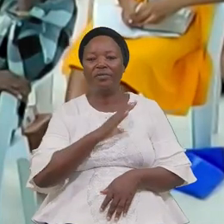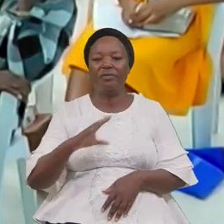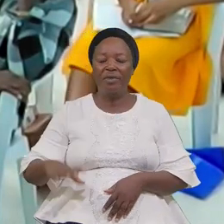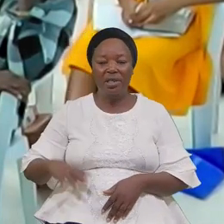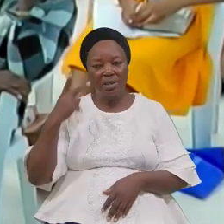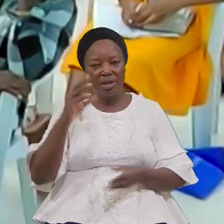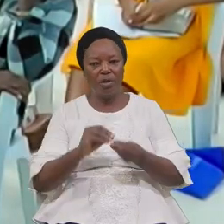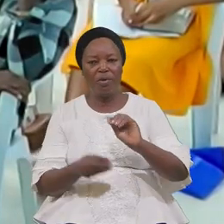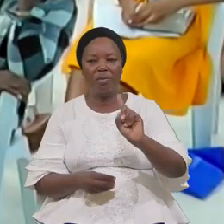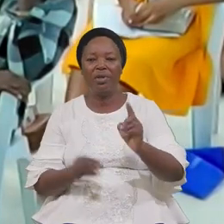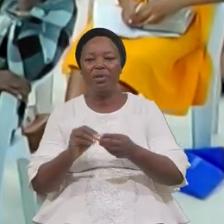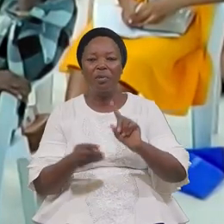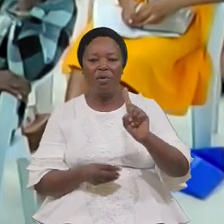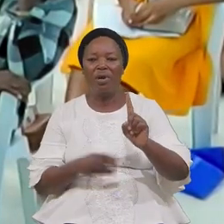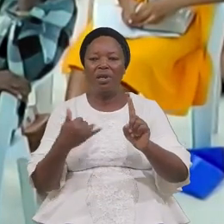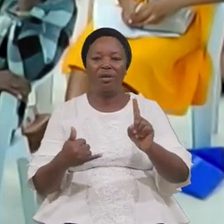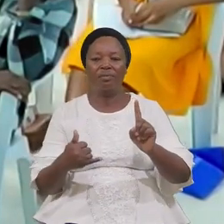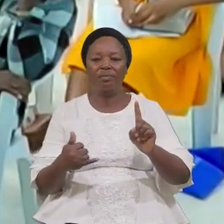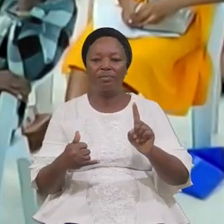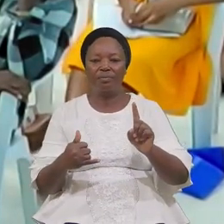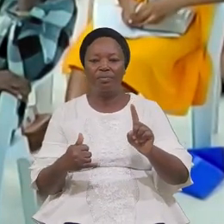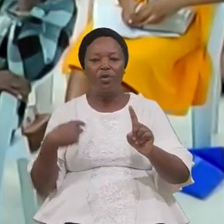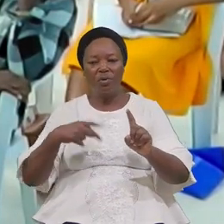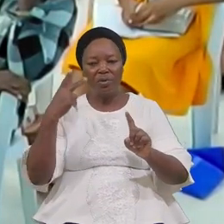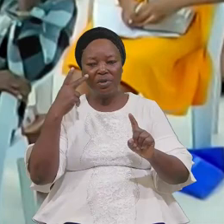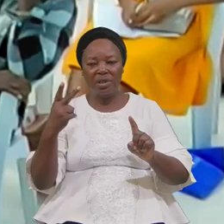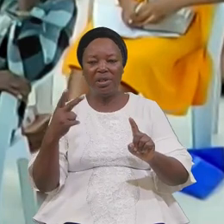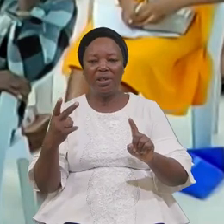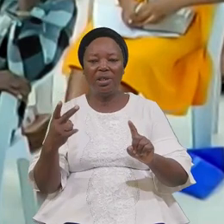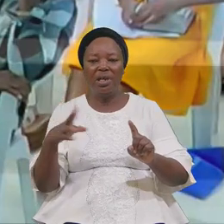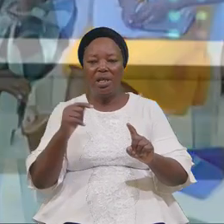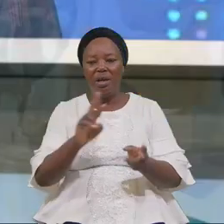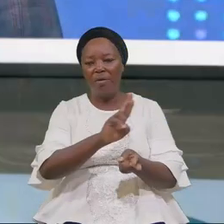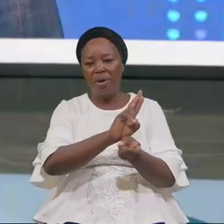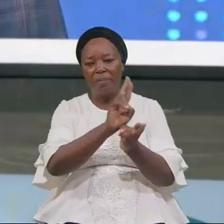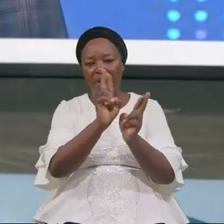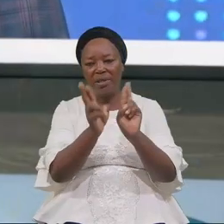number 1. Number 1, we're looking at repentance